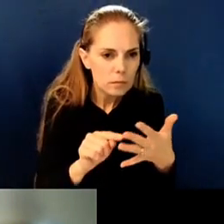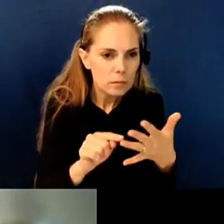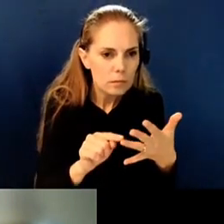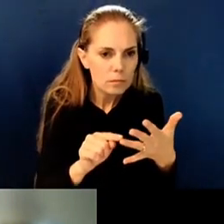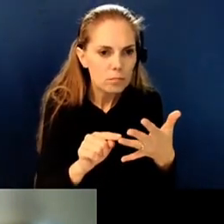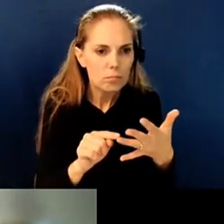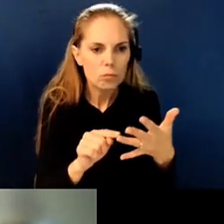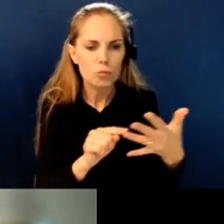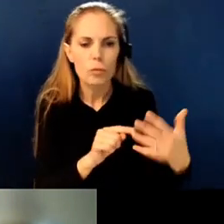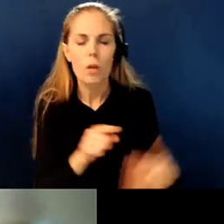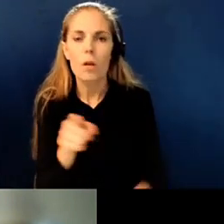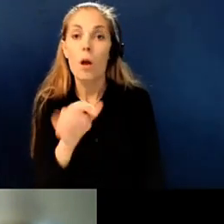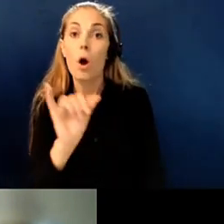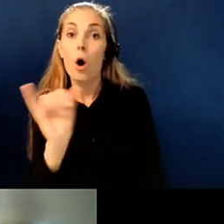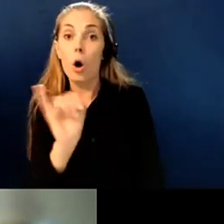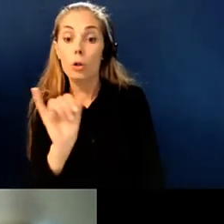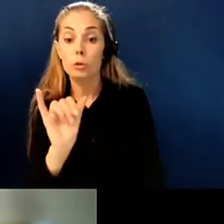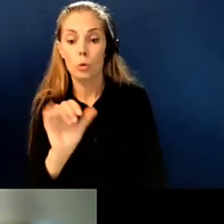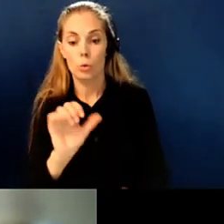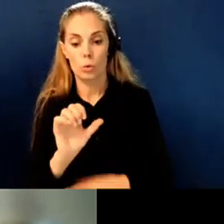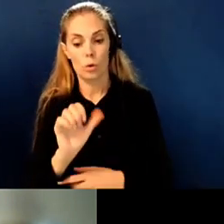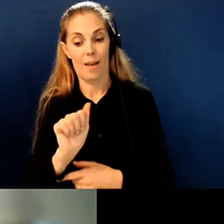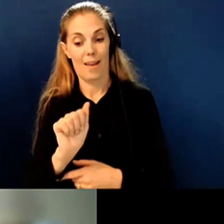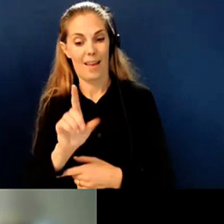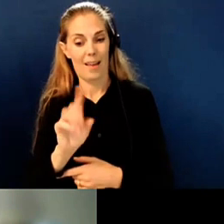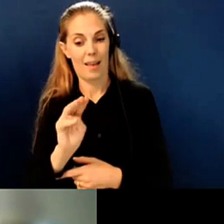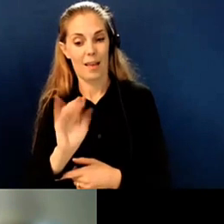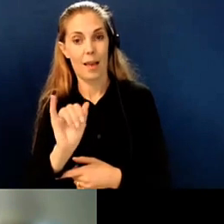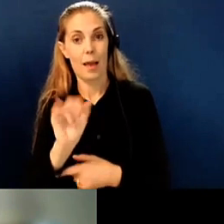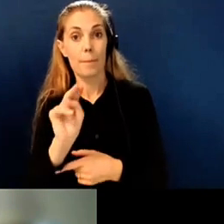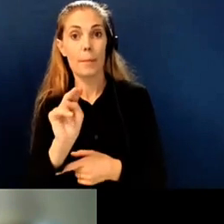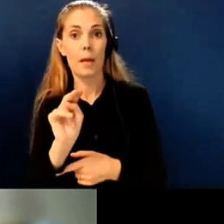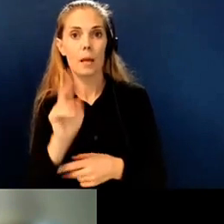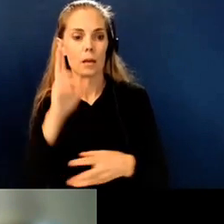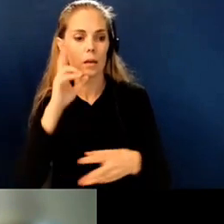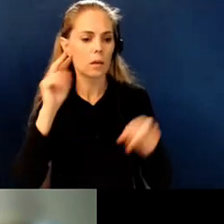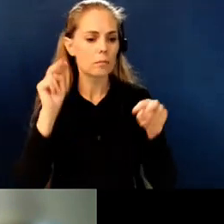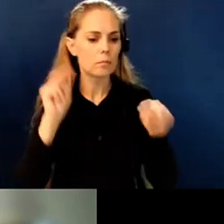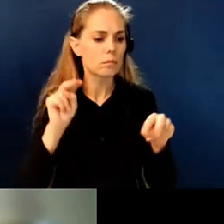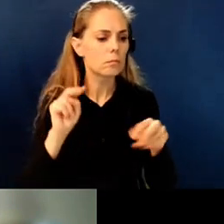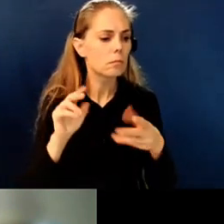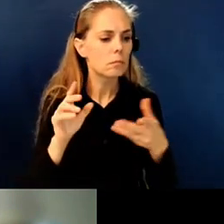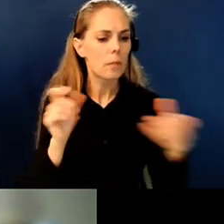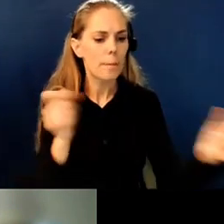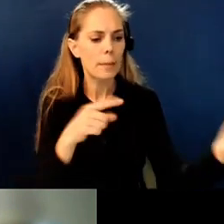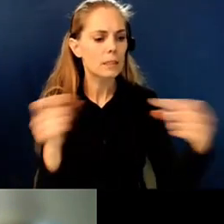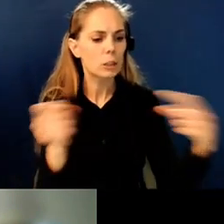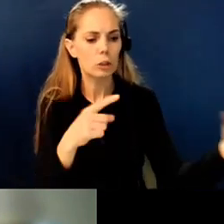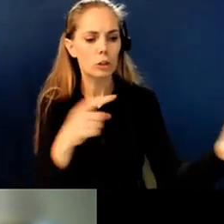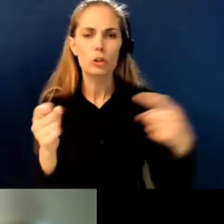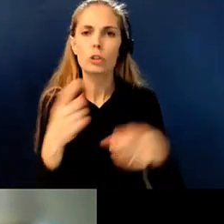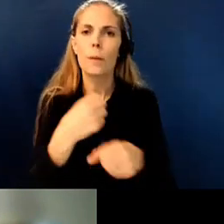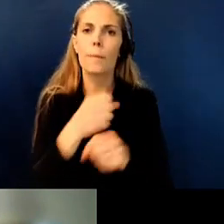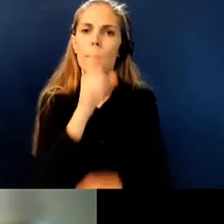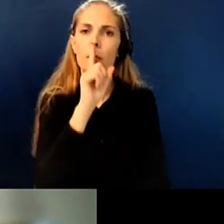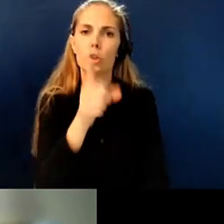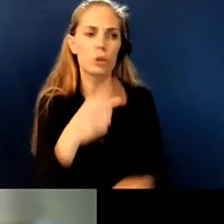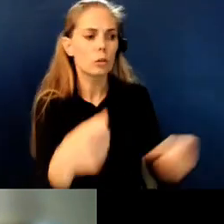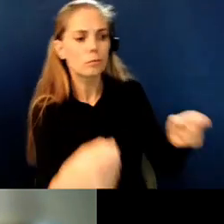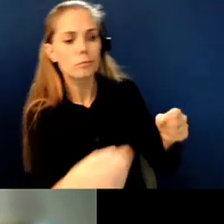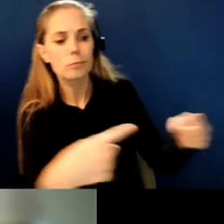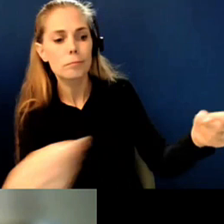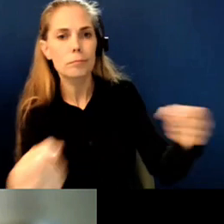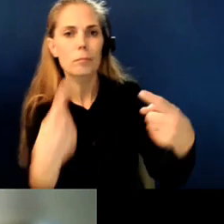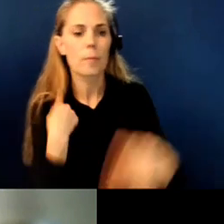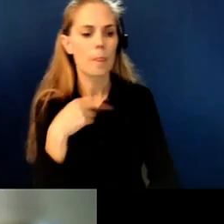messaging oversight. So you can make sure that whatever communication is going on the app is in compliance with whatever